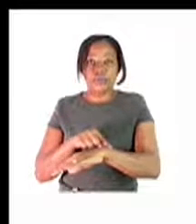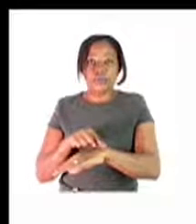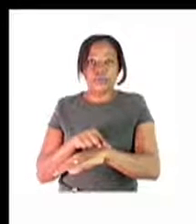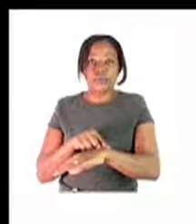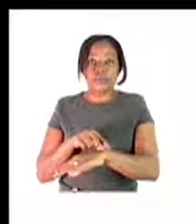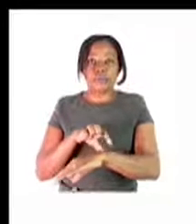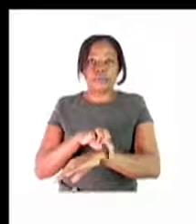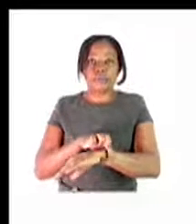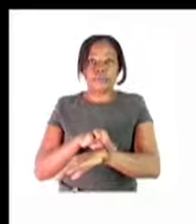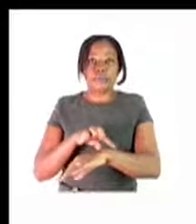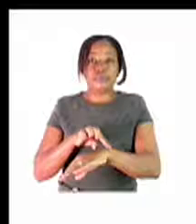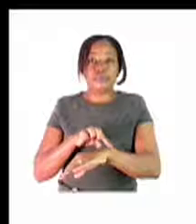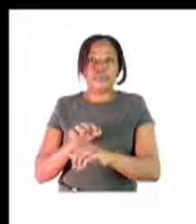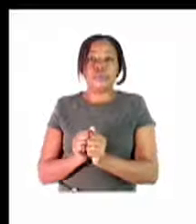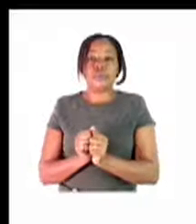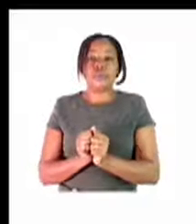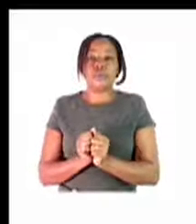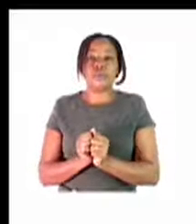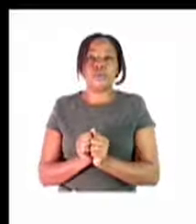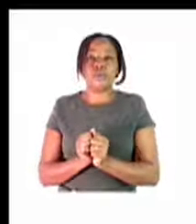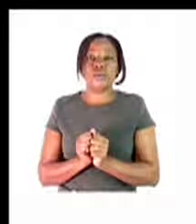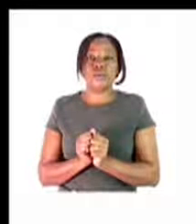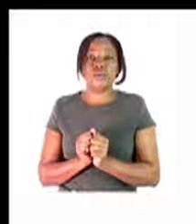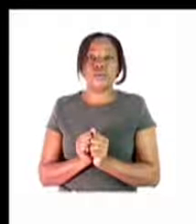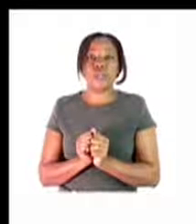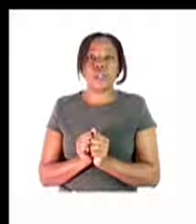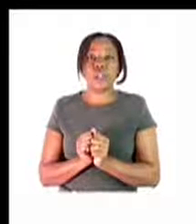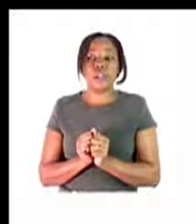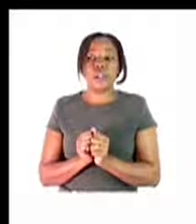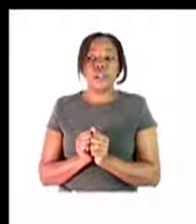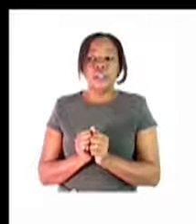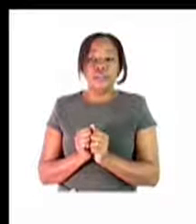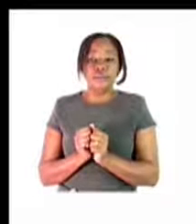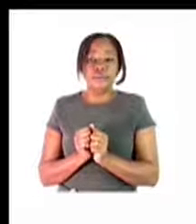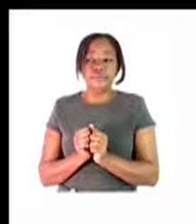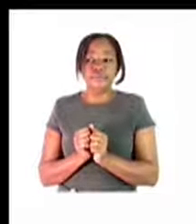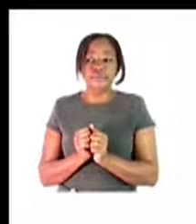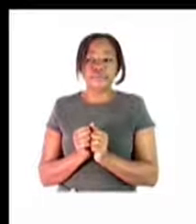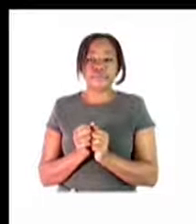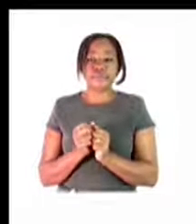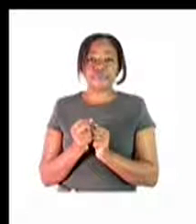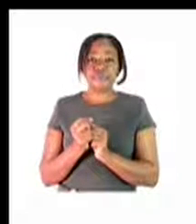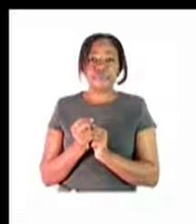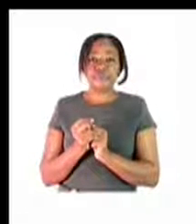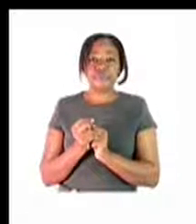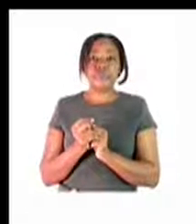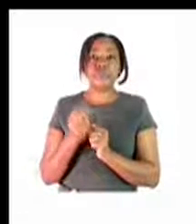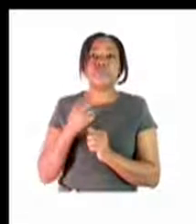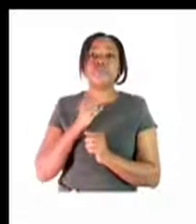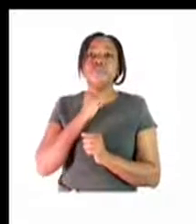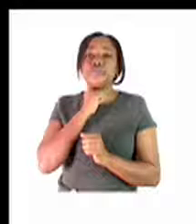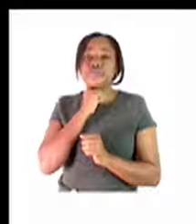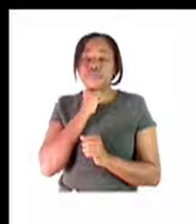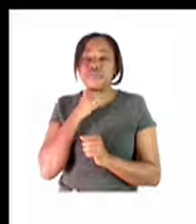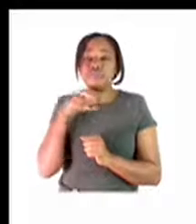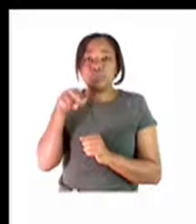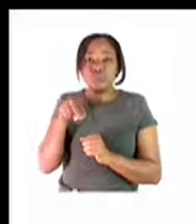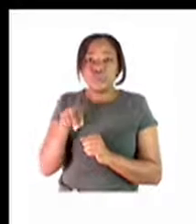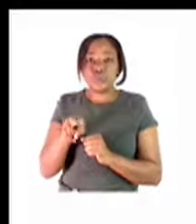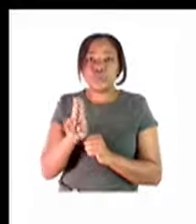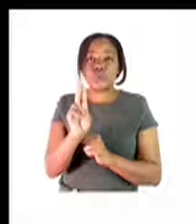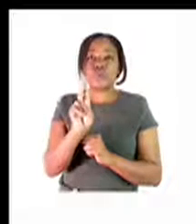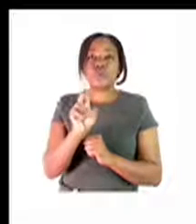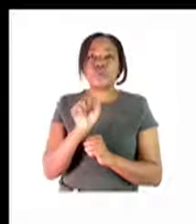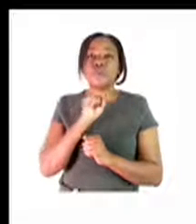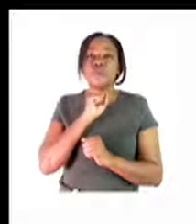sound of a long oo. We say oo. That's a long